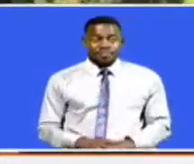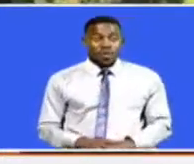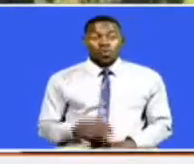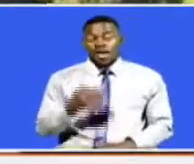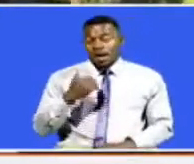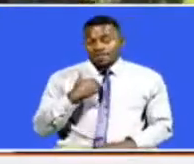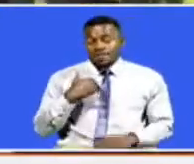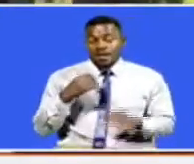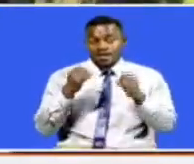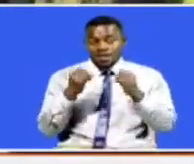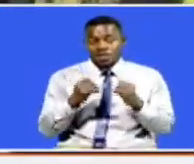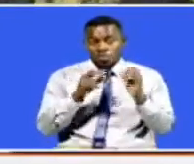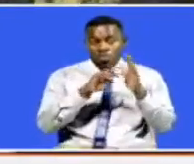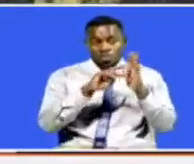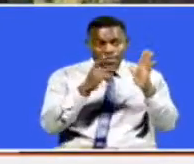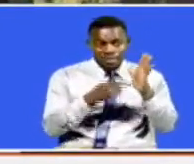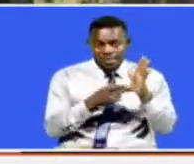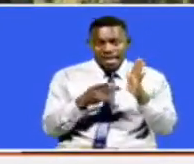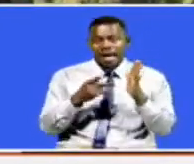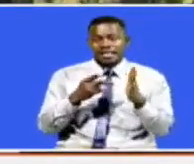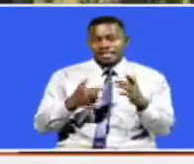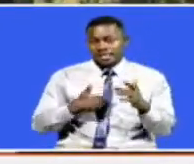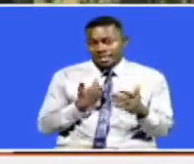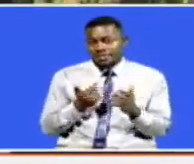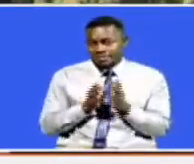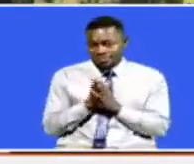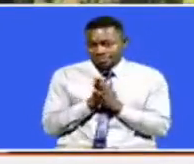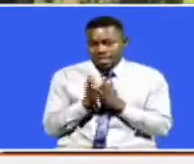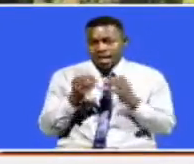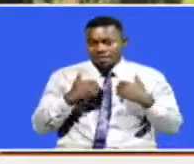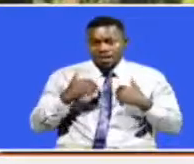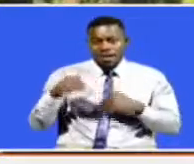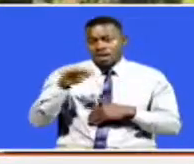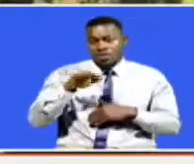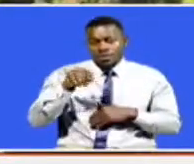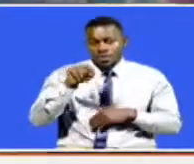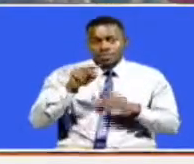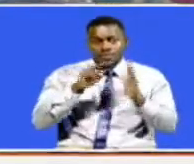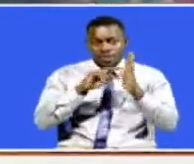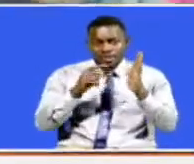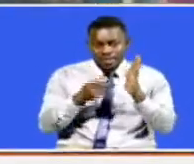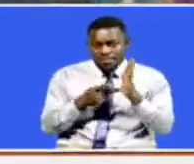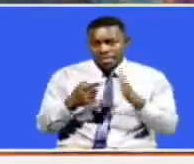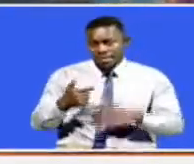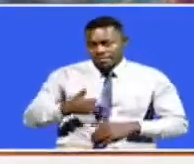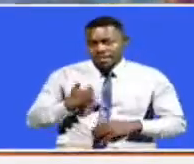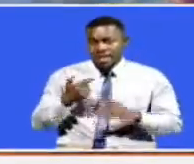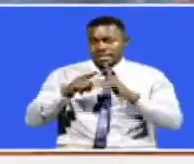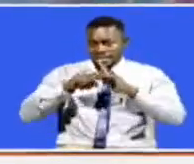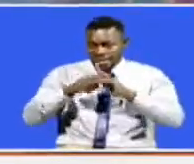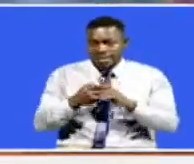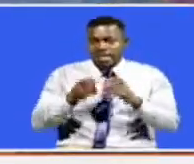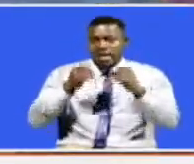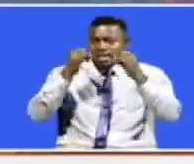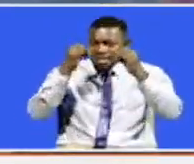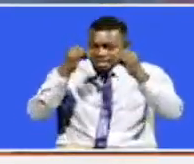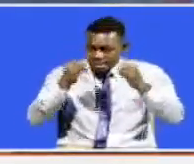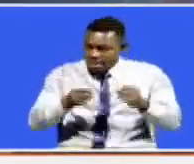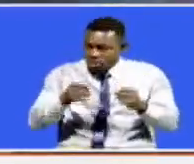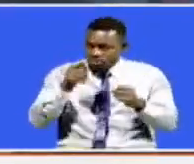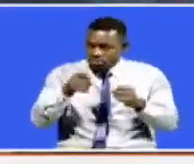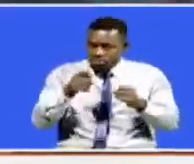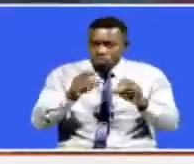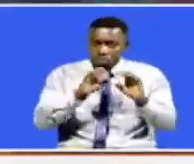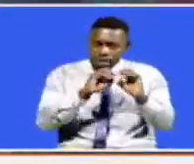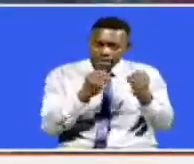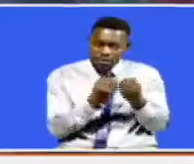nimeipenda kabisa kwa sababu imenigusa. Ndio pale nimesema hata nimefanya knee replacement. Hawa wote wanajua sitembei sababu na miezi sita nilifanywa knee